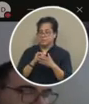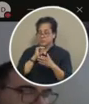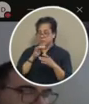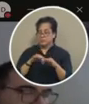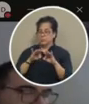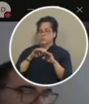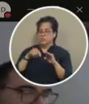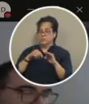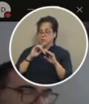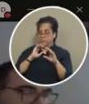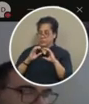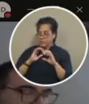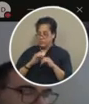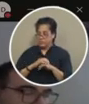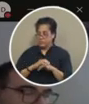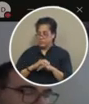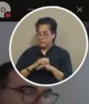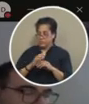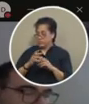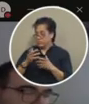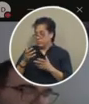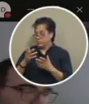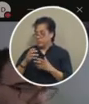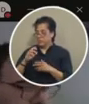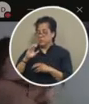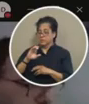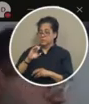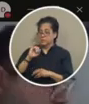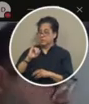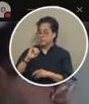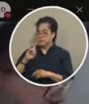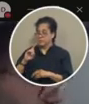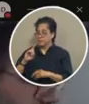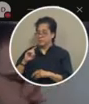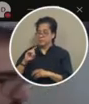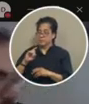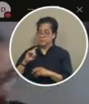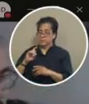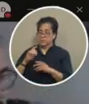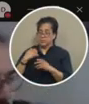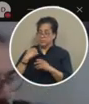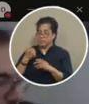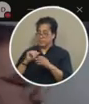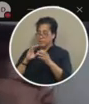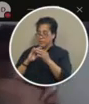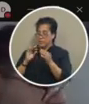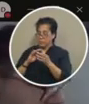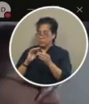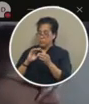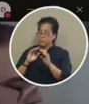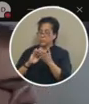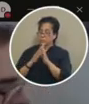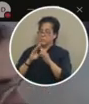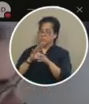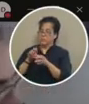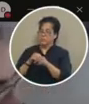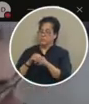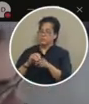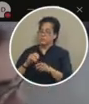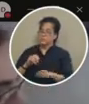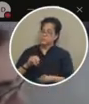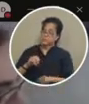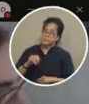conversation. So I don't know if capital improvements has a comment at all, but I would welcome it. Yeah, I